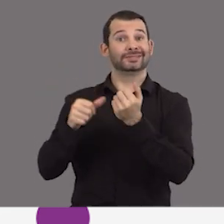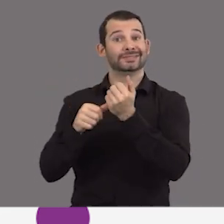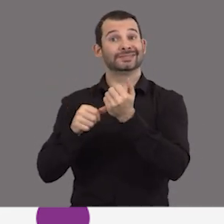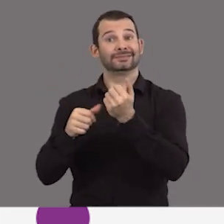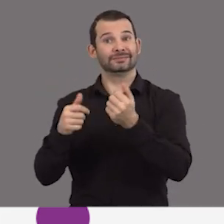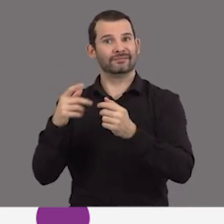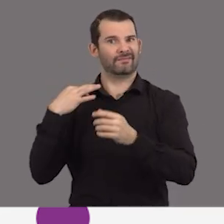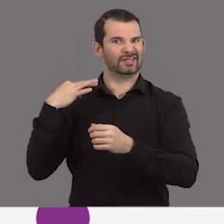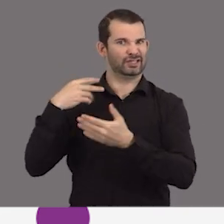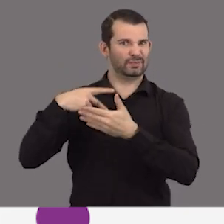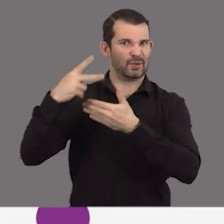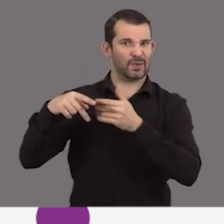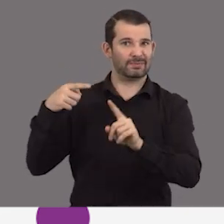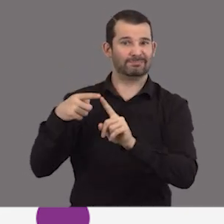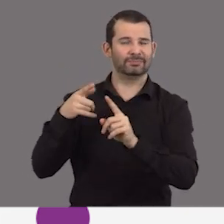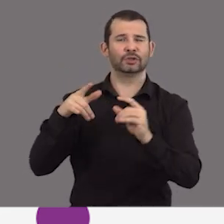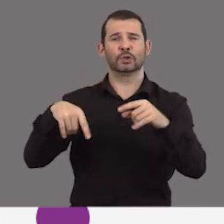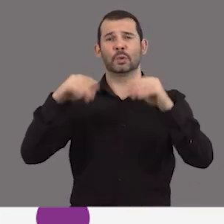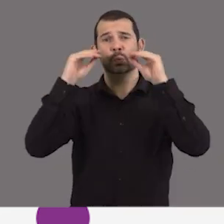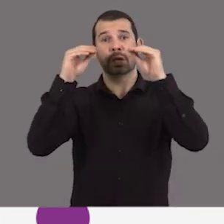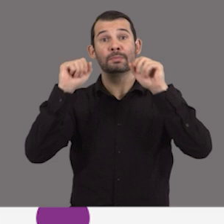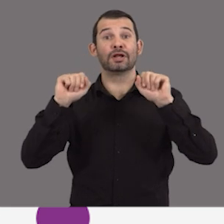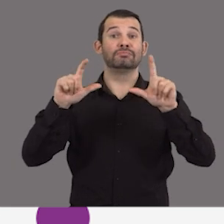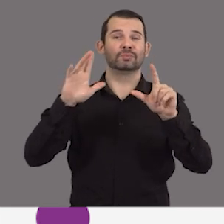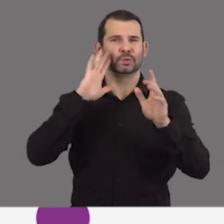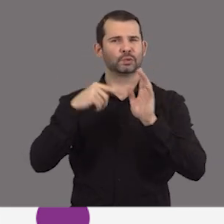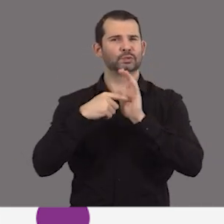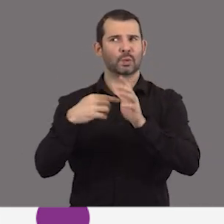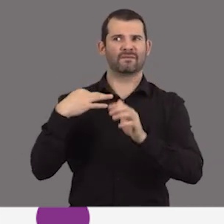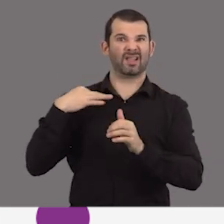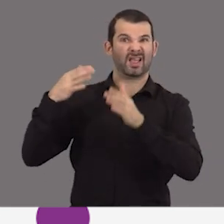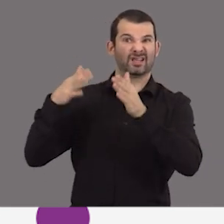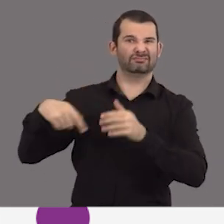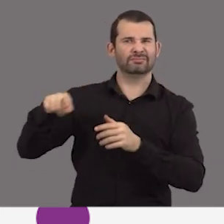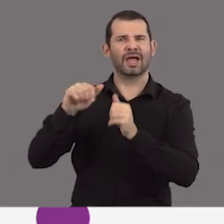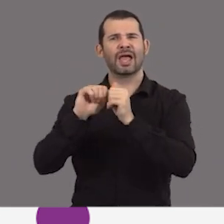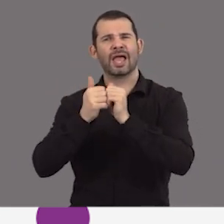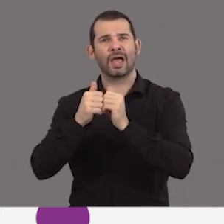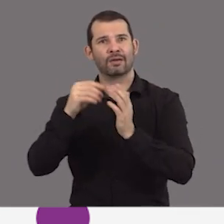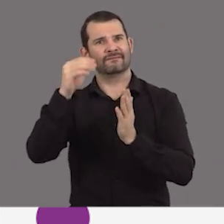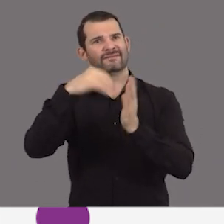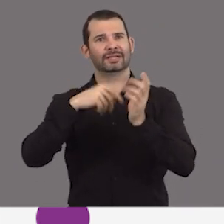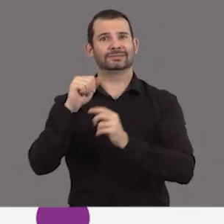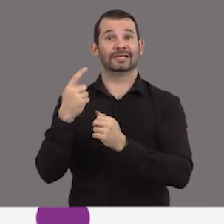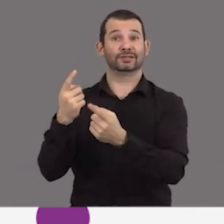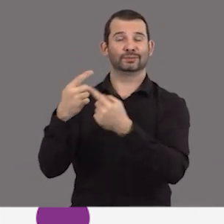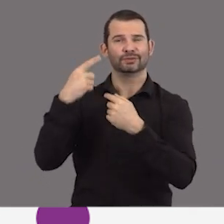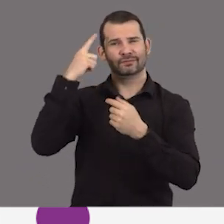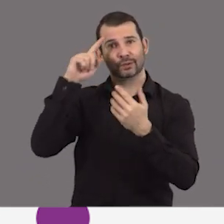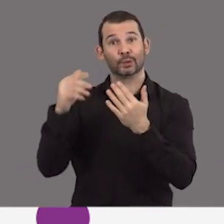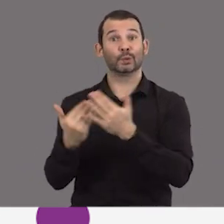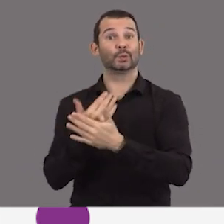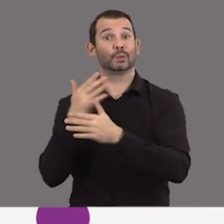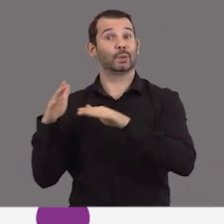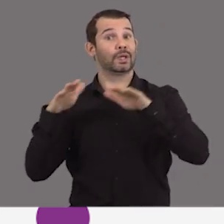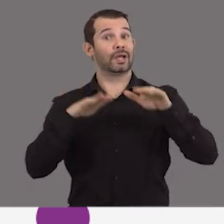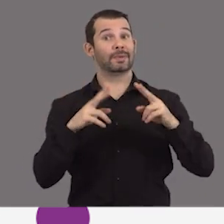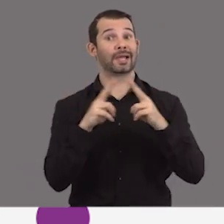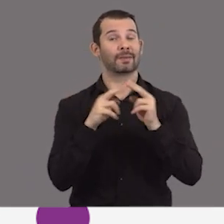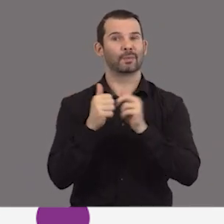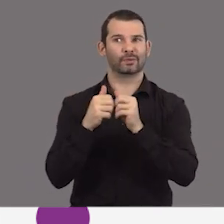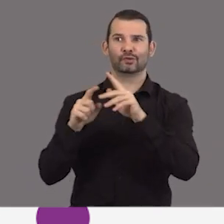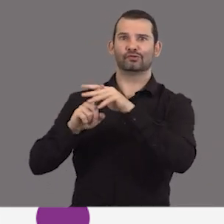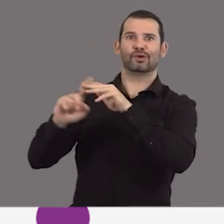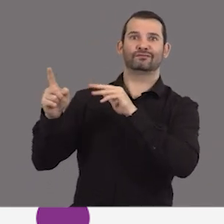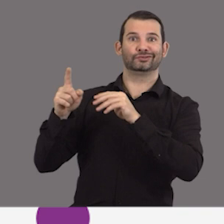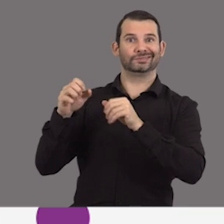Volunteer Program. This webinar will show volunteers how to file a tax return for a newcomer couple with refugee